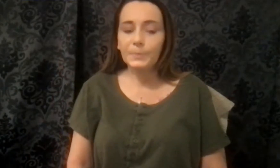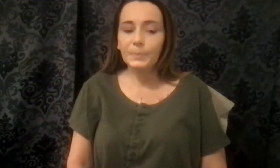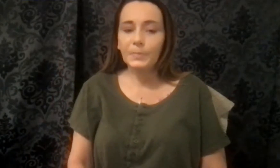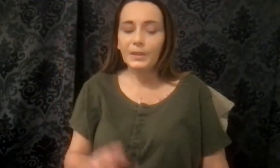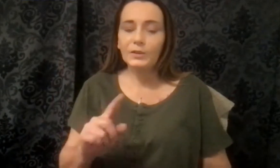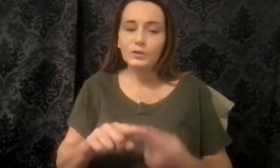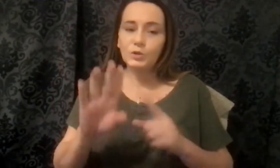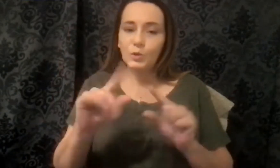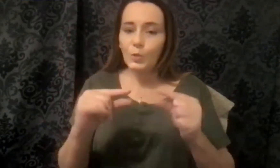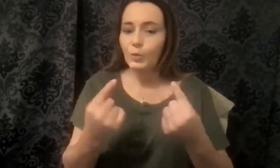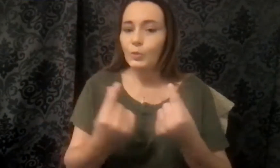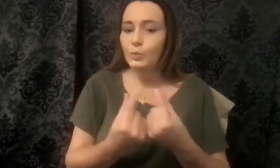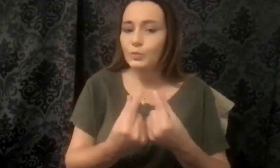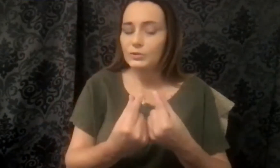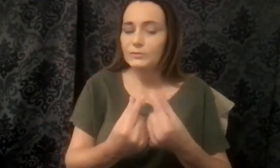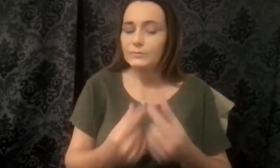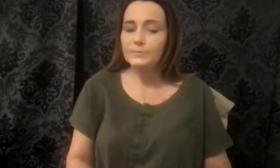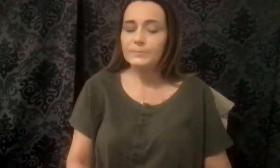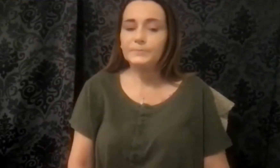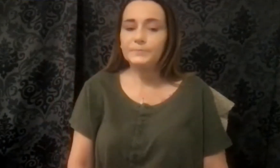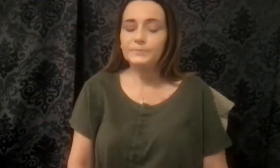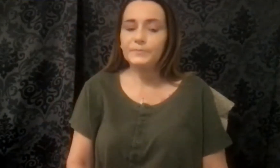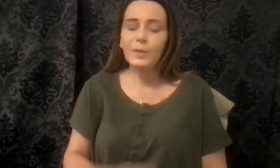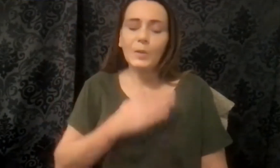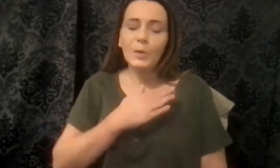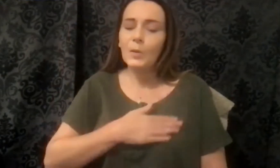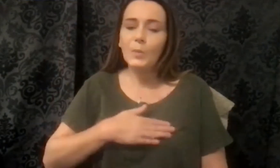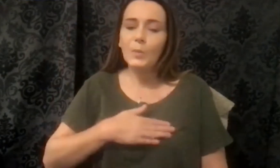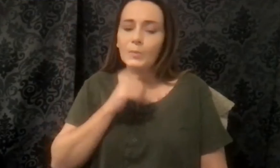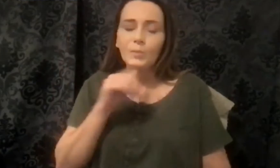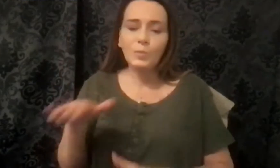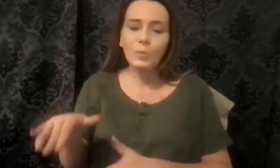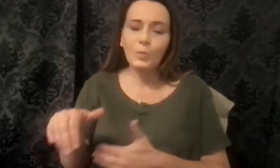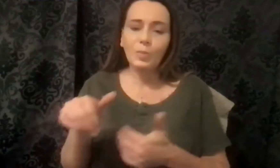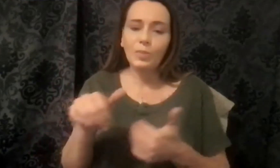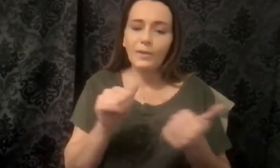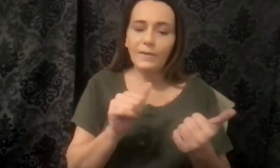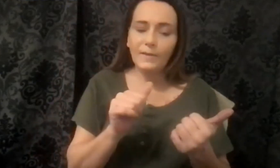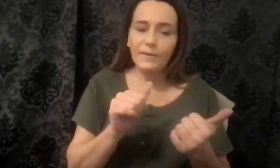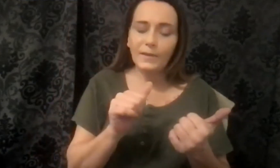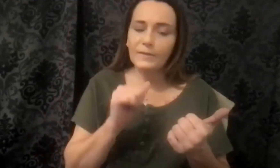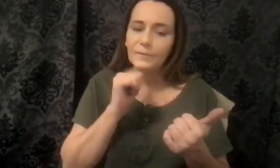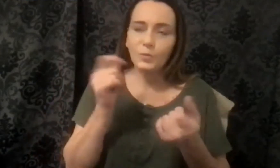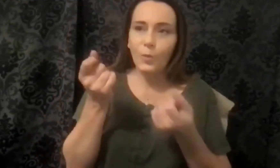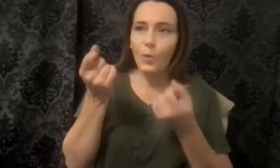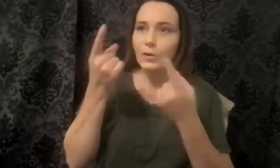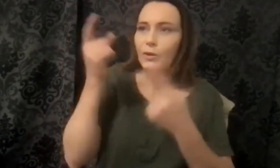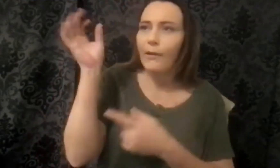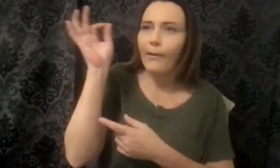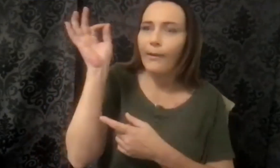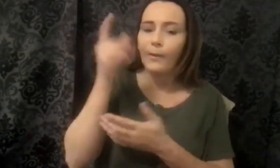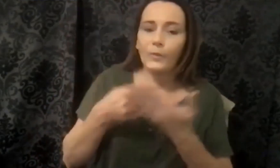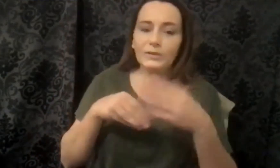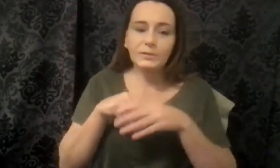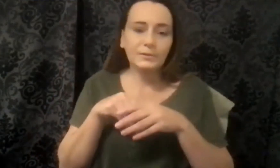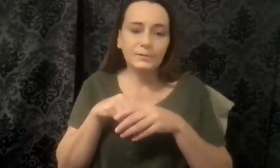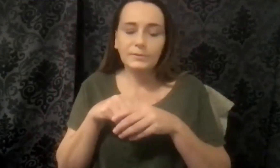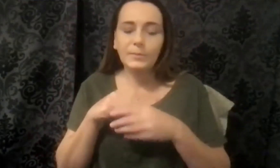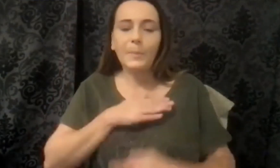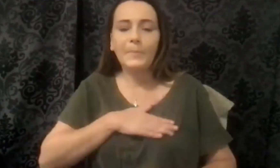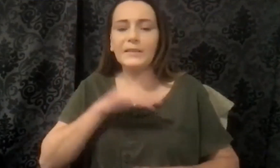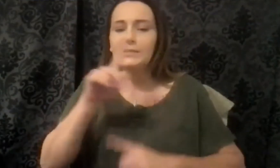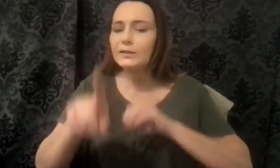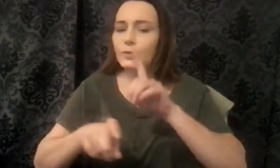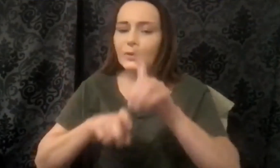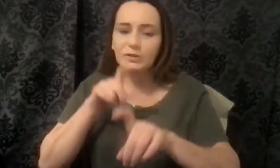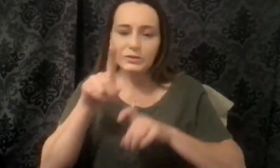groups. Okay, so please don't leave here not understanding what's in here. Please ask the questions because